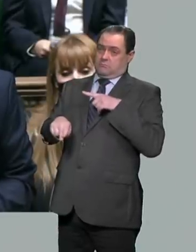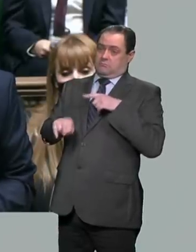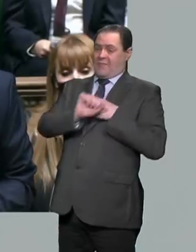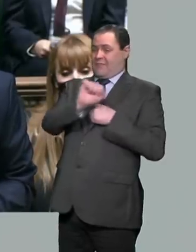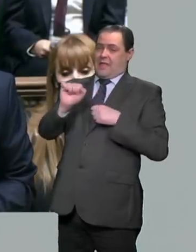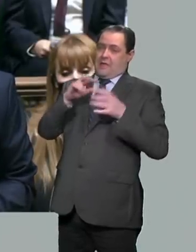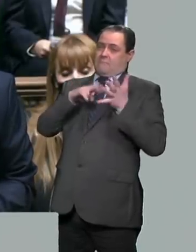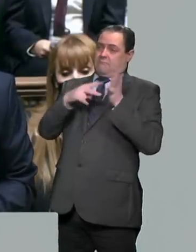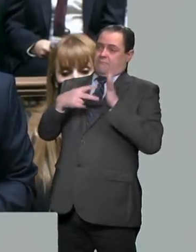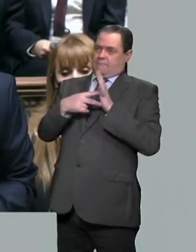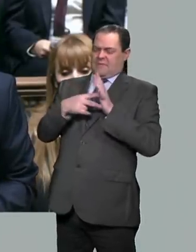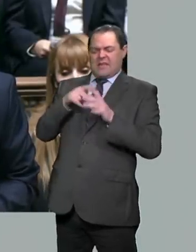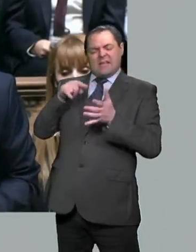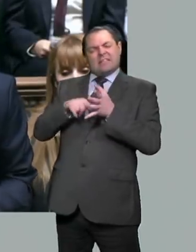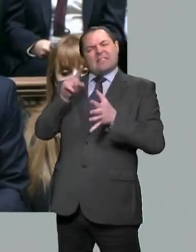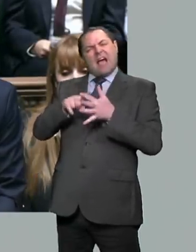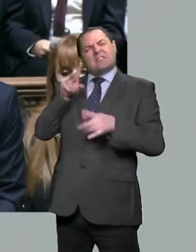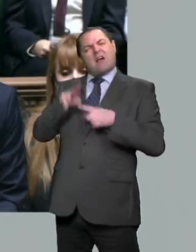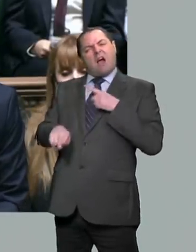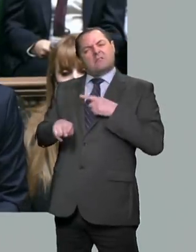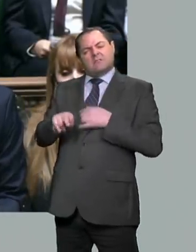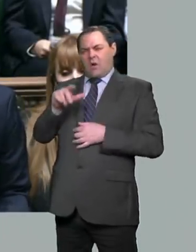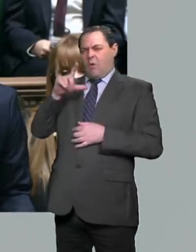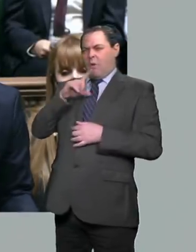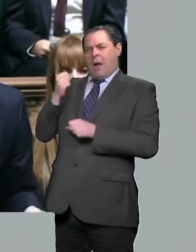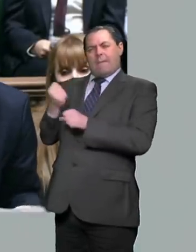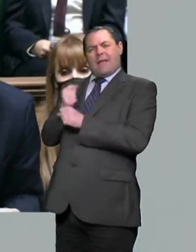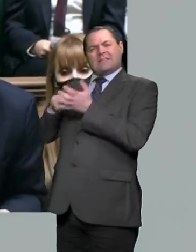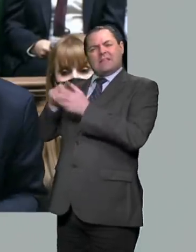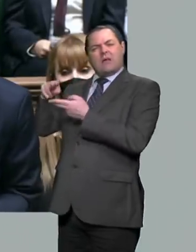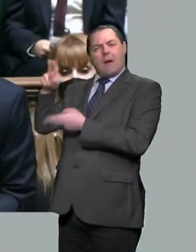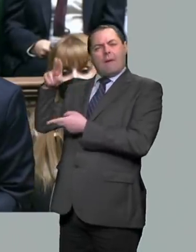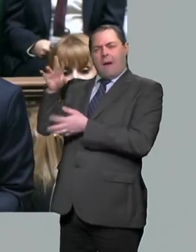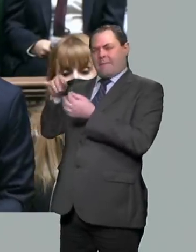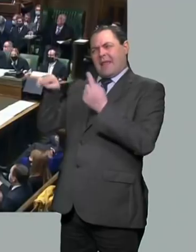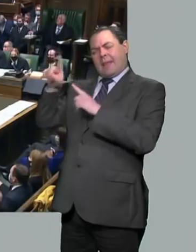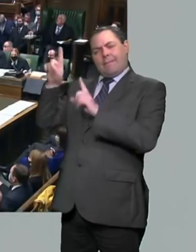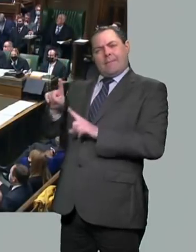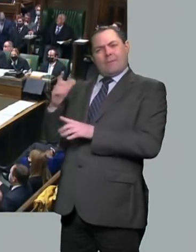Why do these alleged tax cutters keep raising taxes on working people?